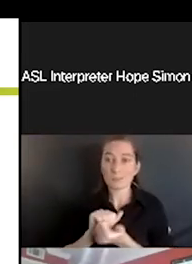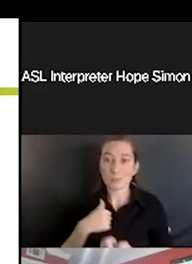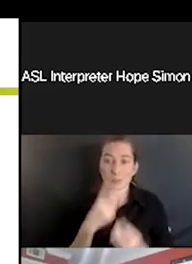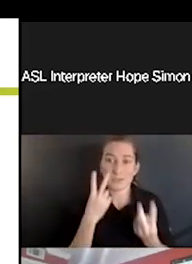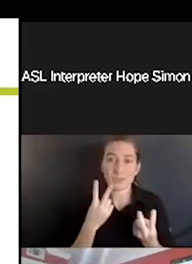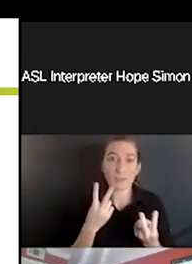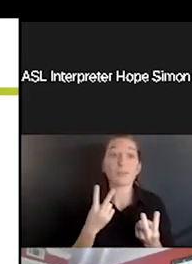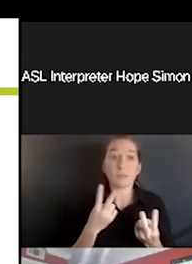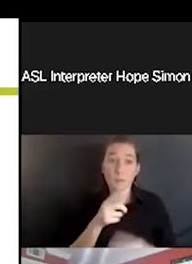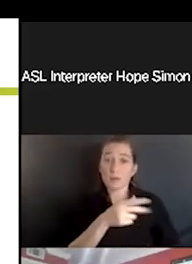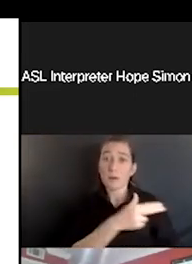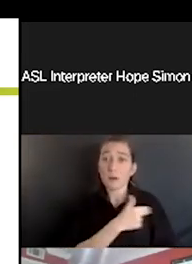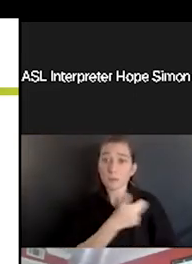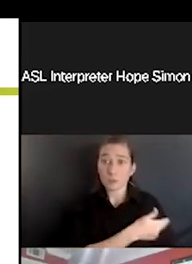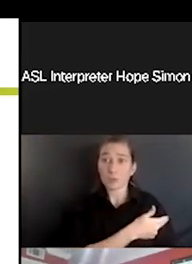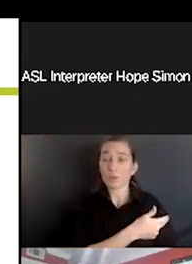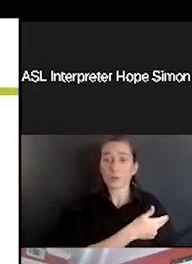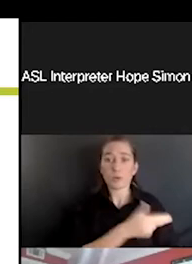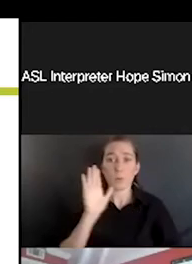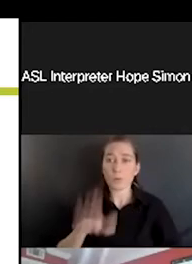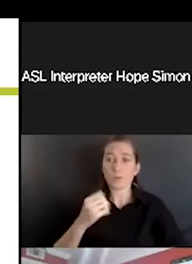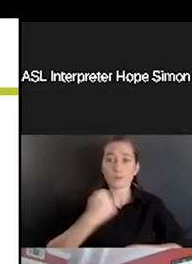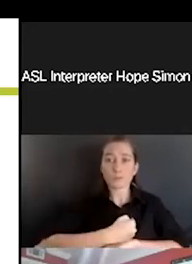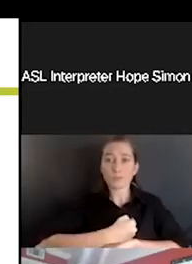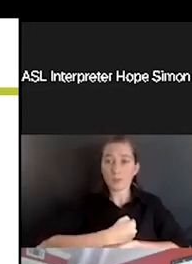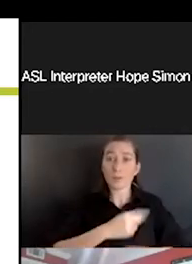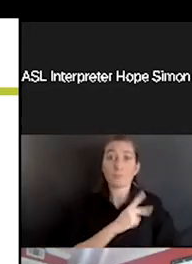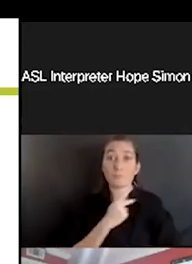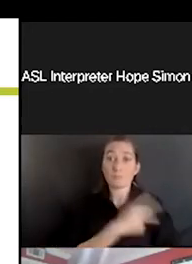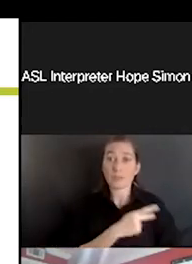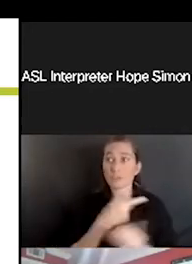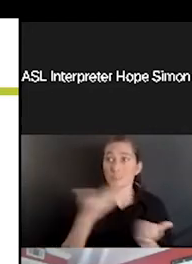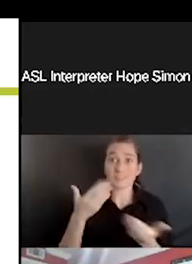hospital that was completely shut down. All the patients were relocated because of